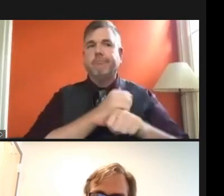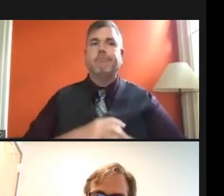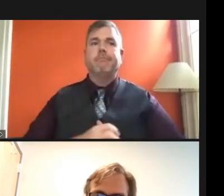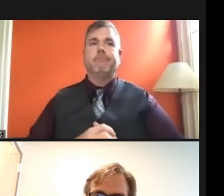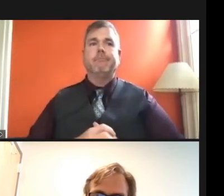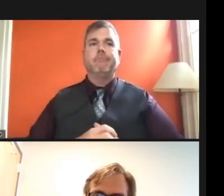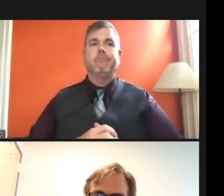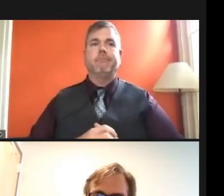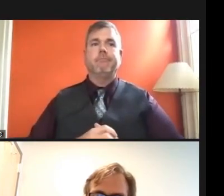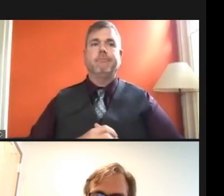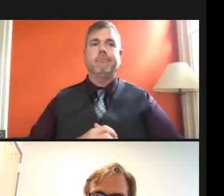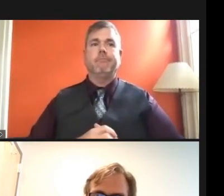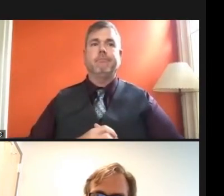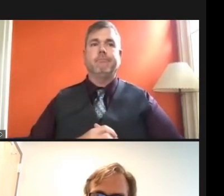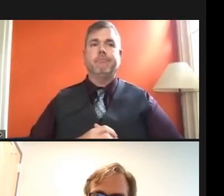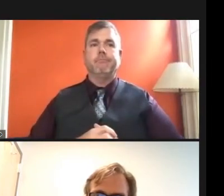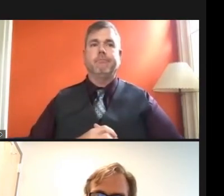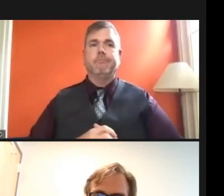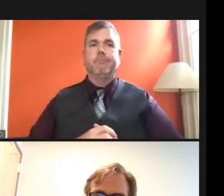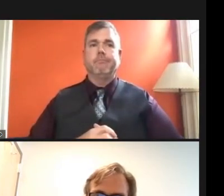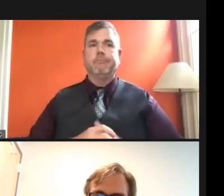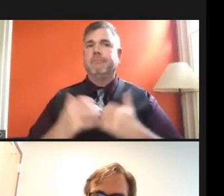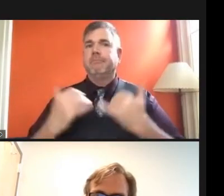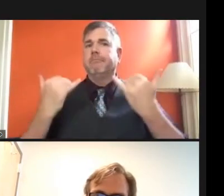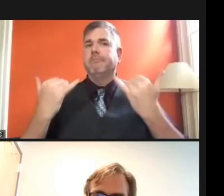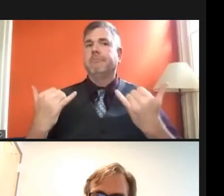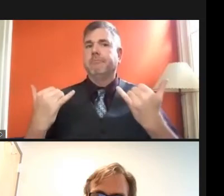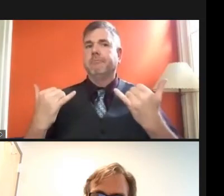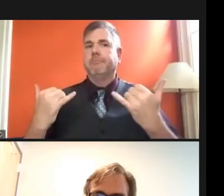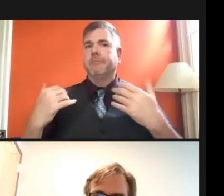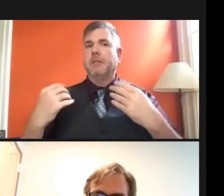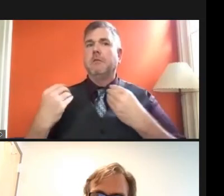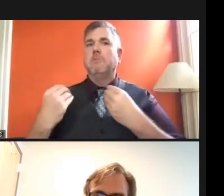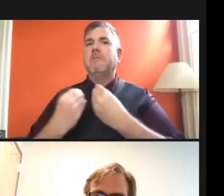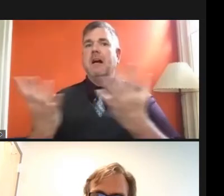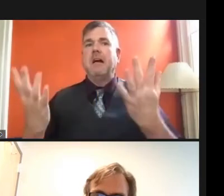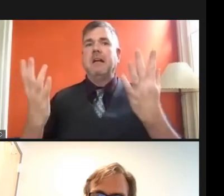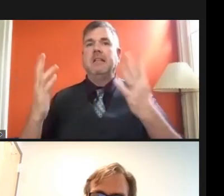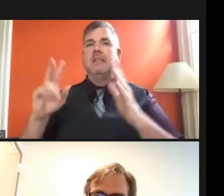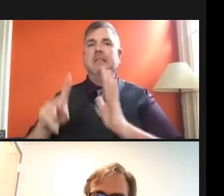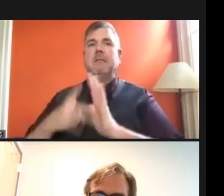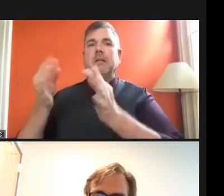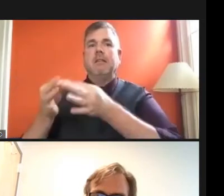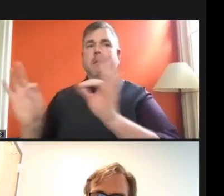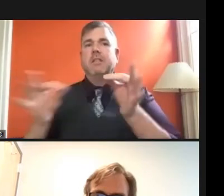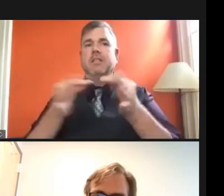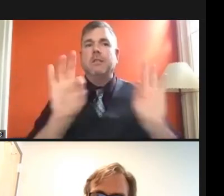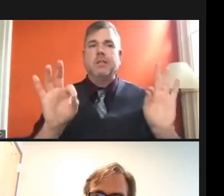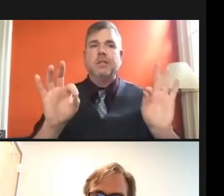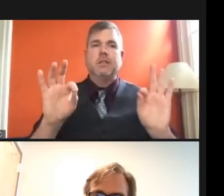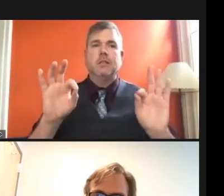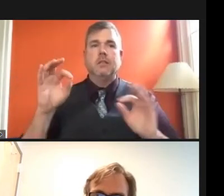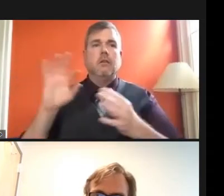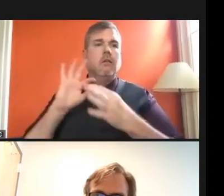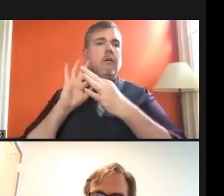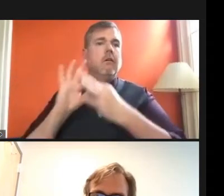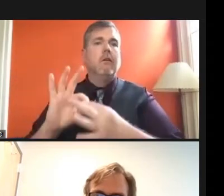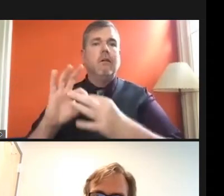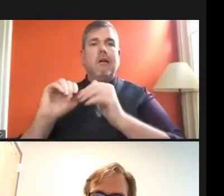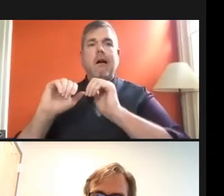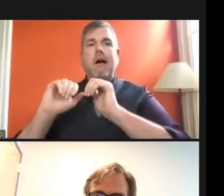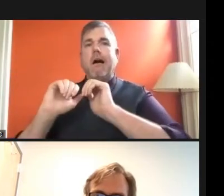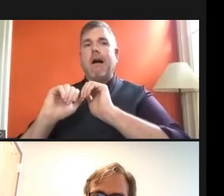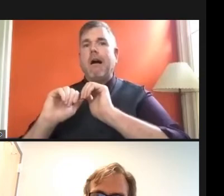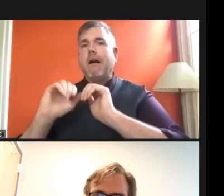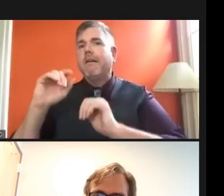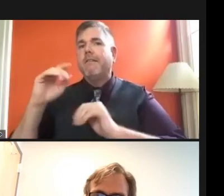about testing so that people have the information that they need so that they can make decisions about how to keep themselves and their families safe. And I do